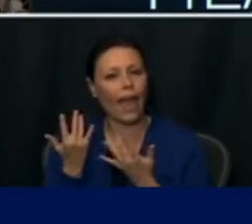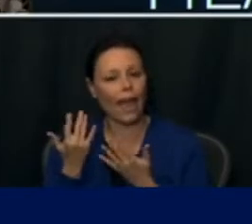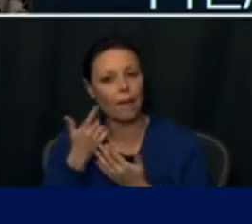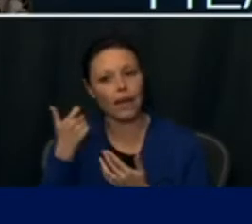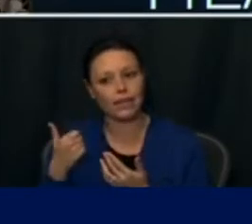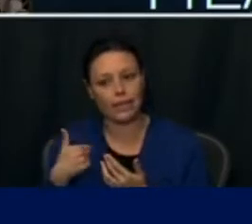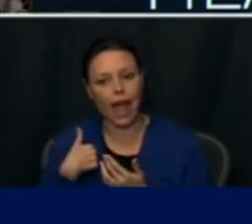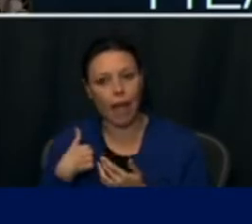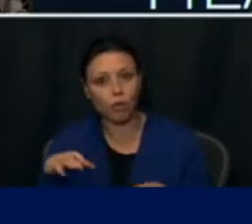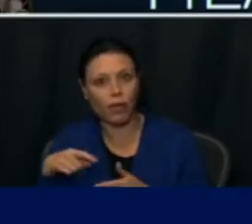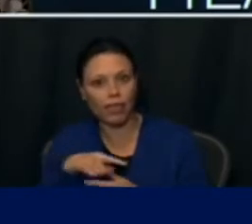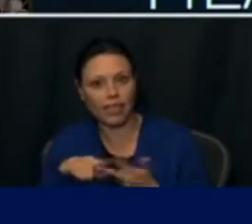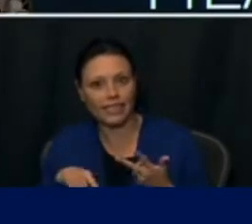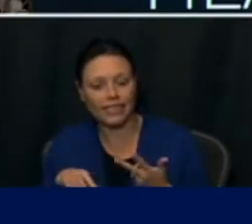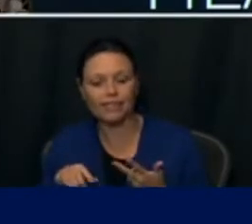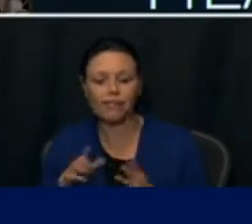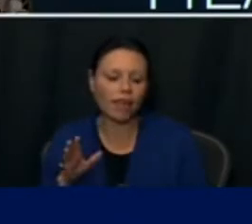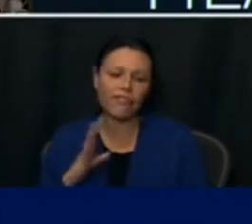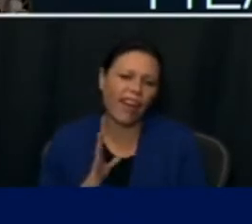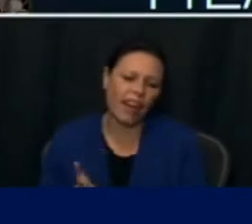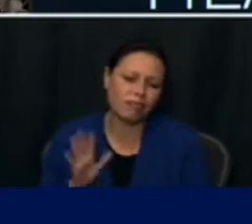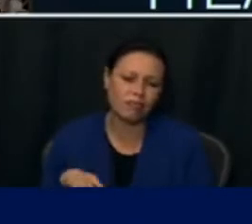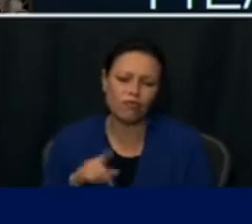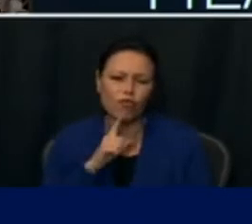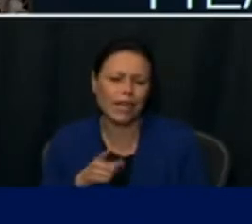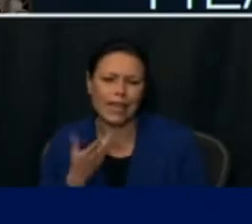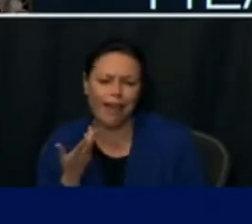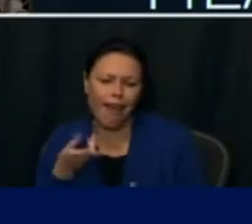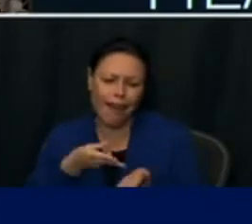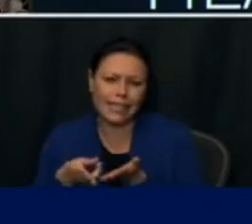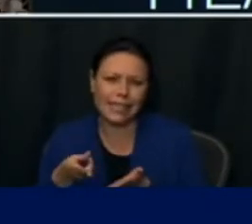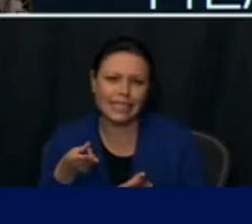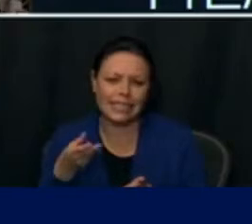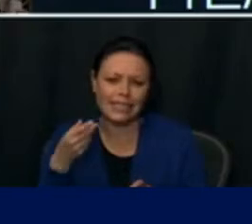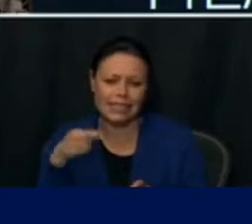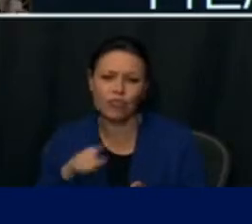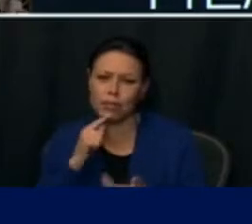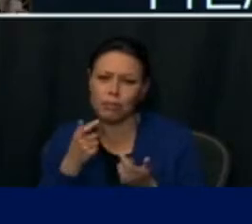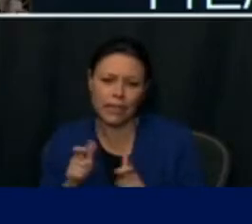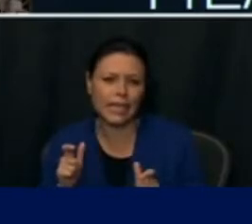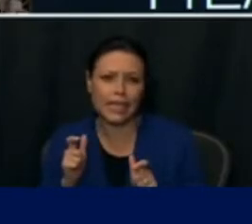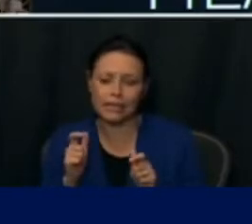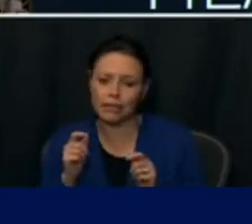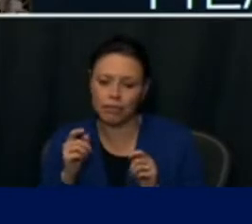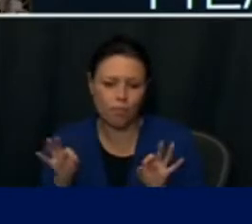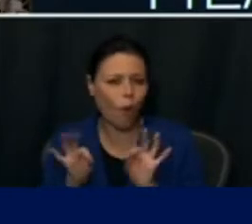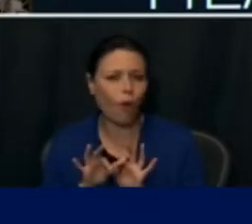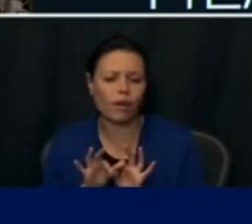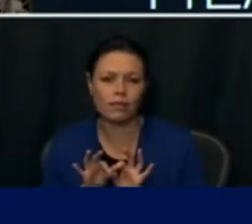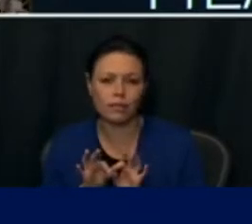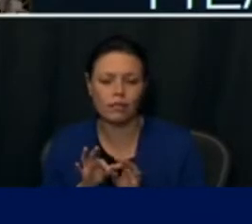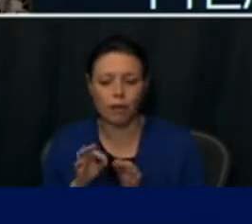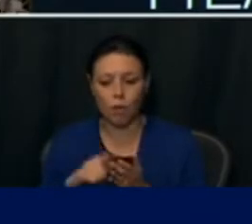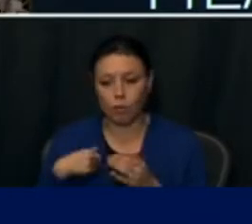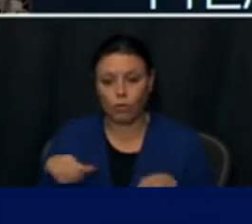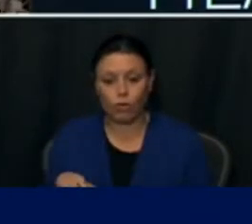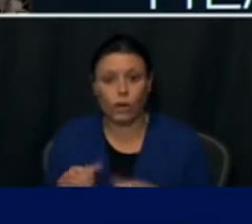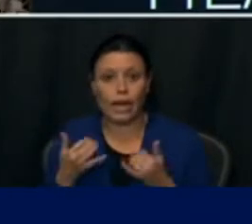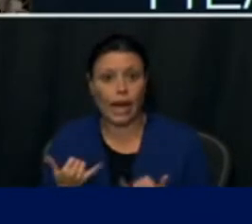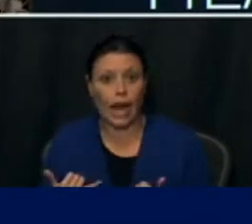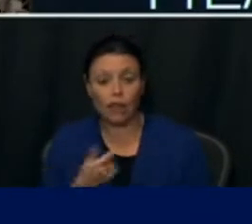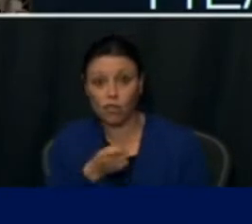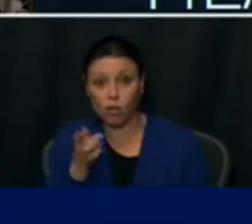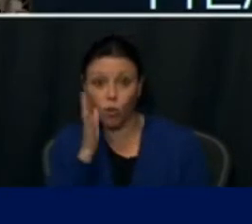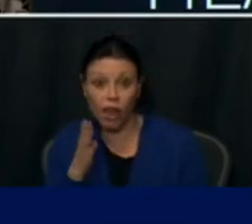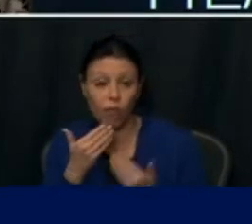of what I'm doing which is fine with me because frankly this is just just a very big thing a very big thing what I'm doing here I don't know